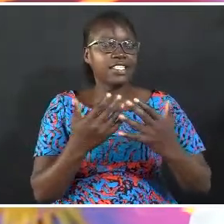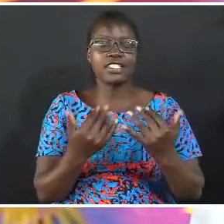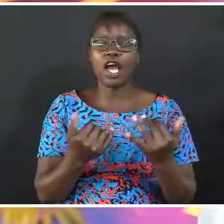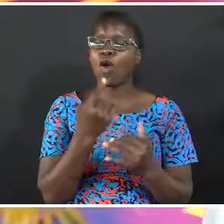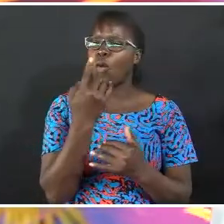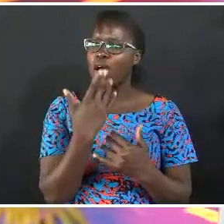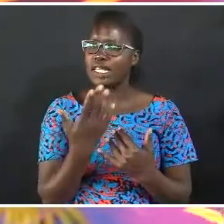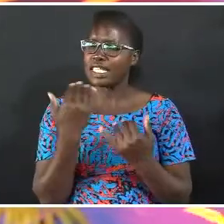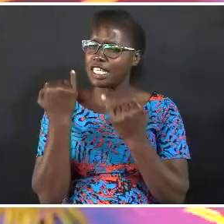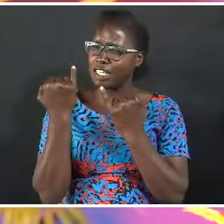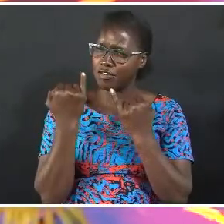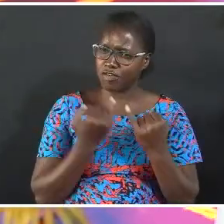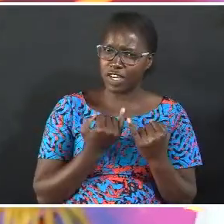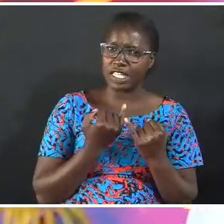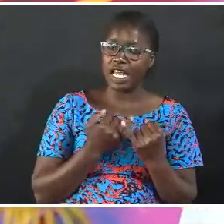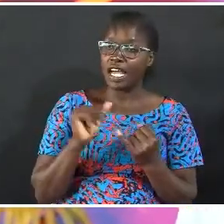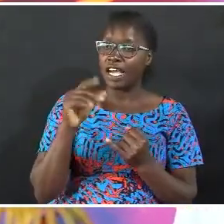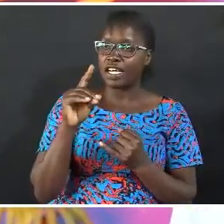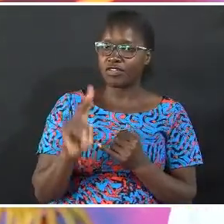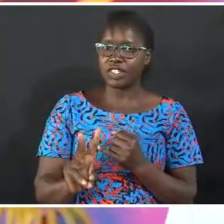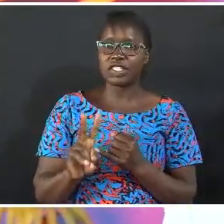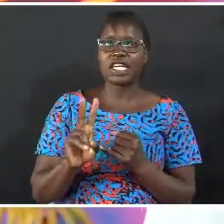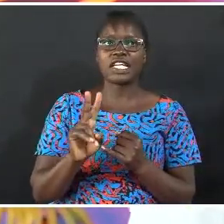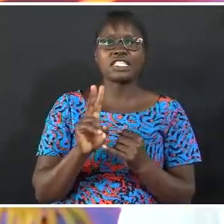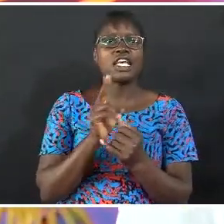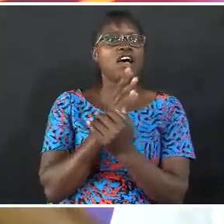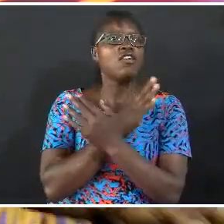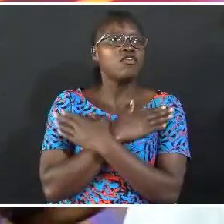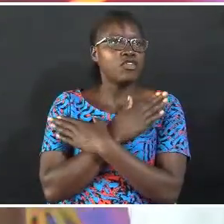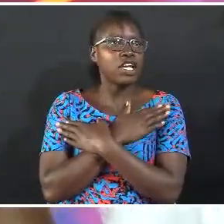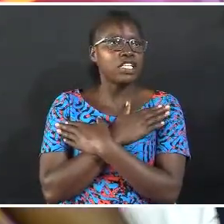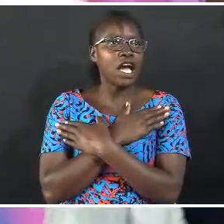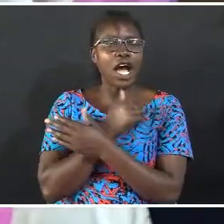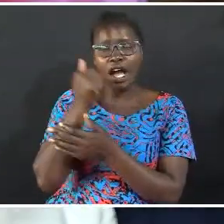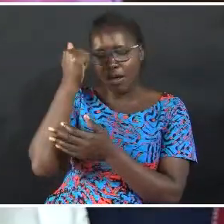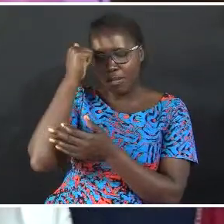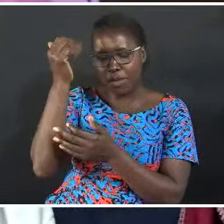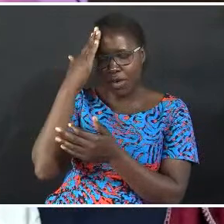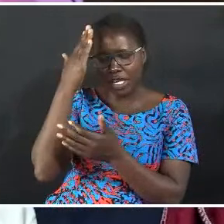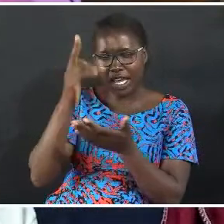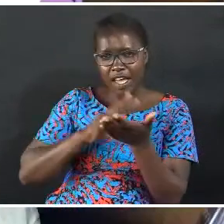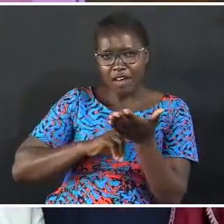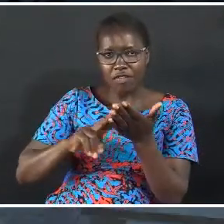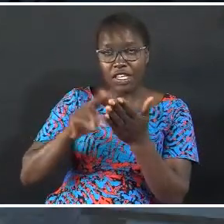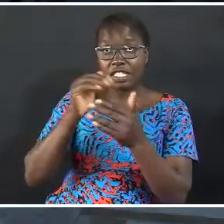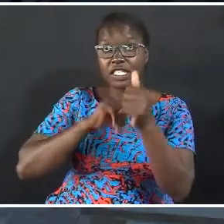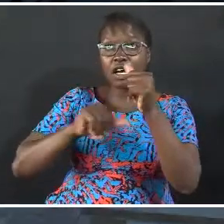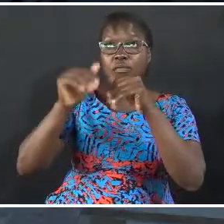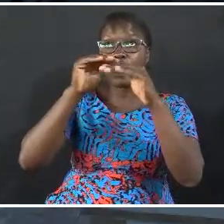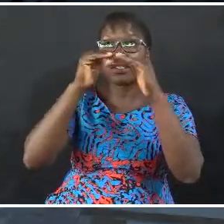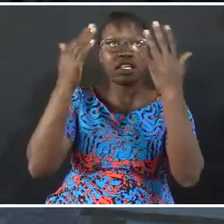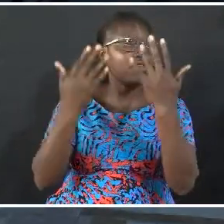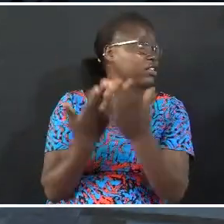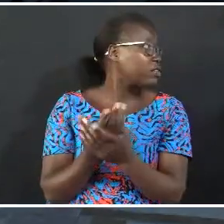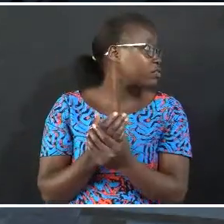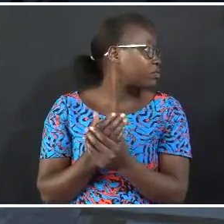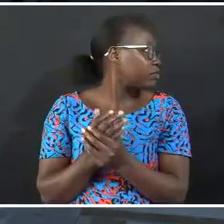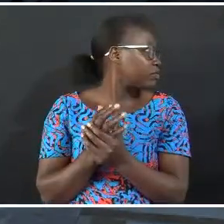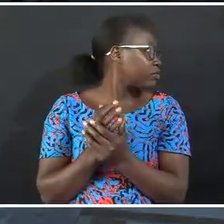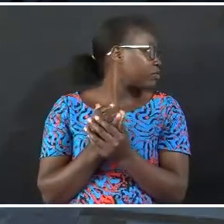to invite our adventurer friend, Jean, who will give us a memory verse about heaven. Where are you, Jean?